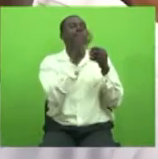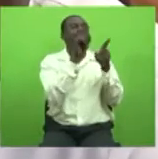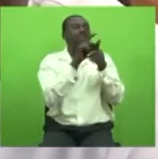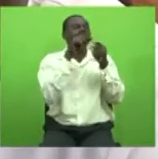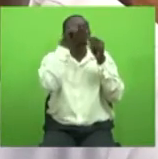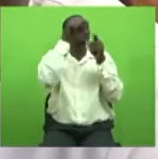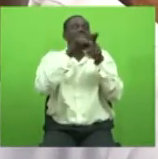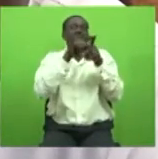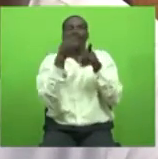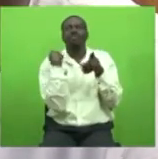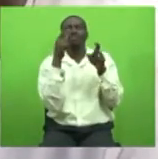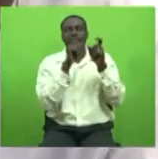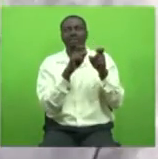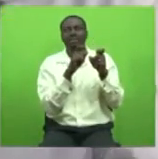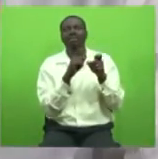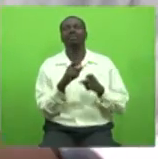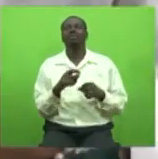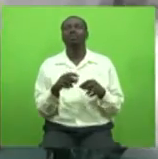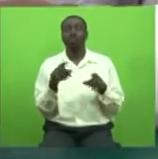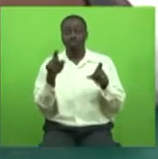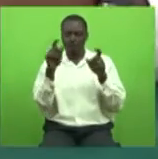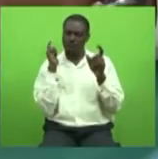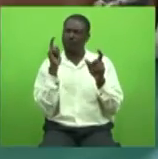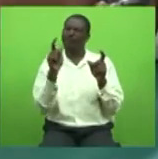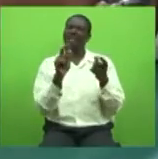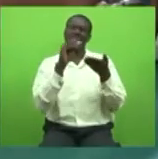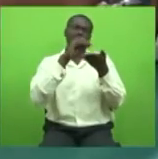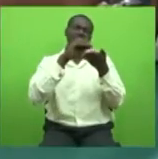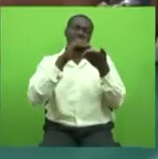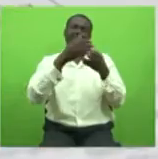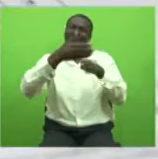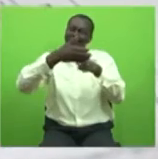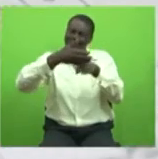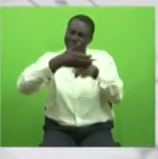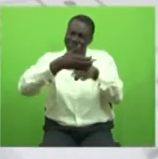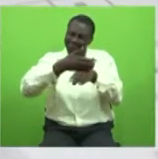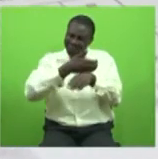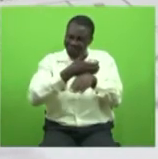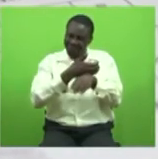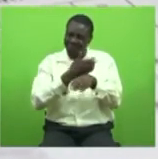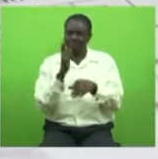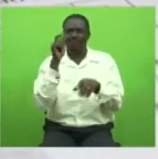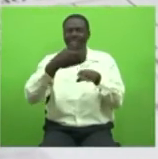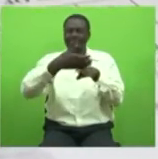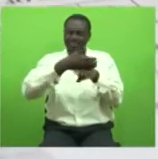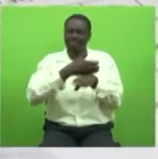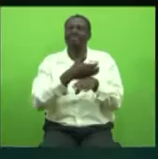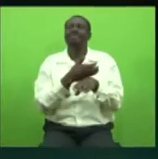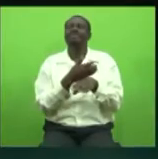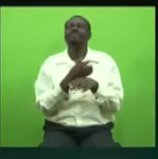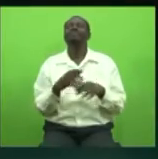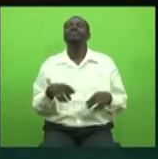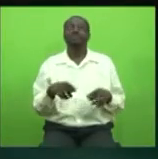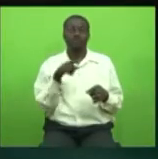filled and signed completely by the healthcare provider who attends to the survivor of sexual violence.